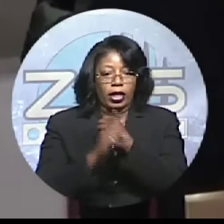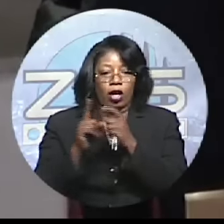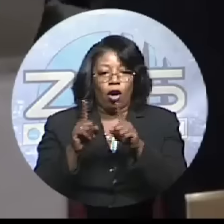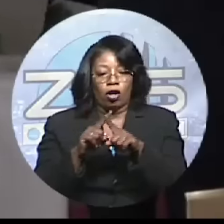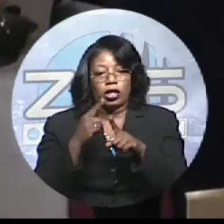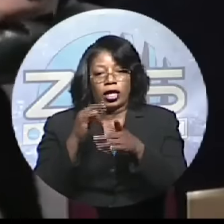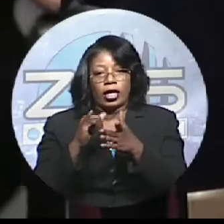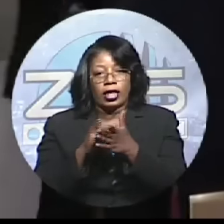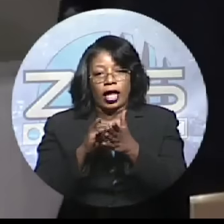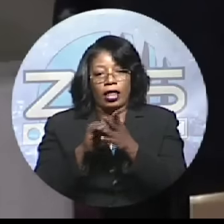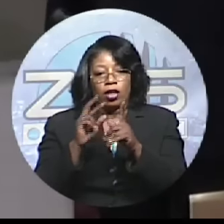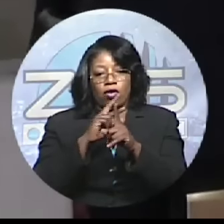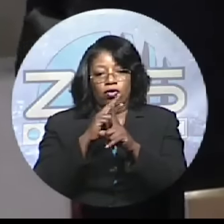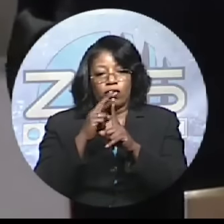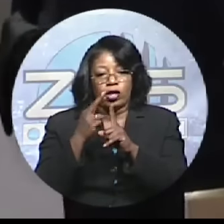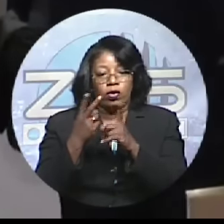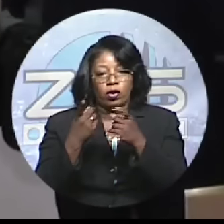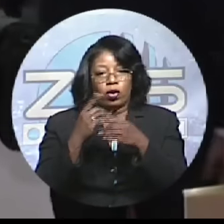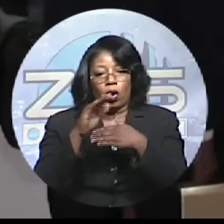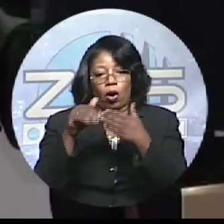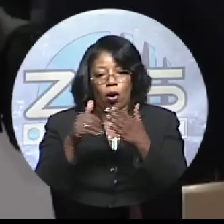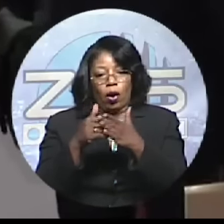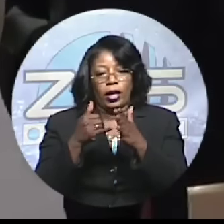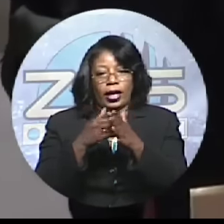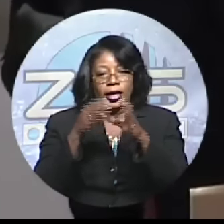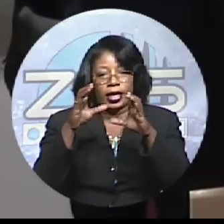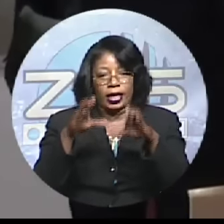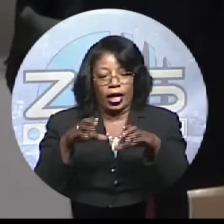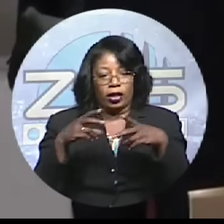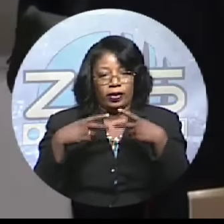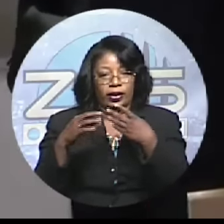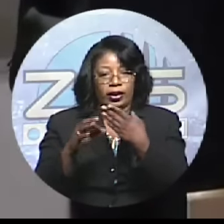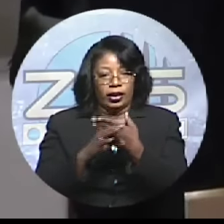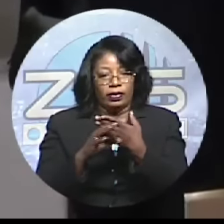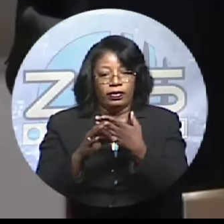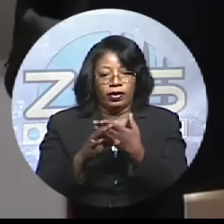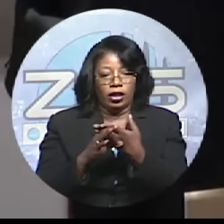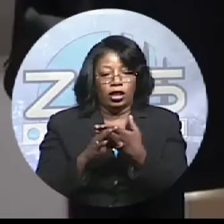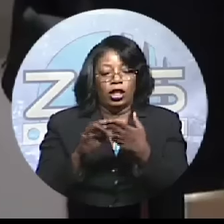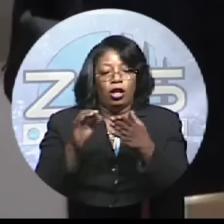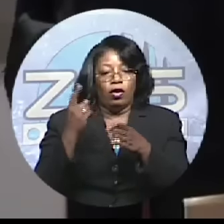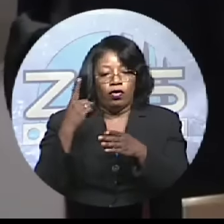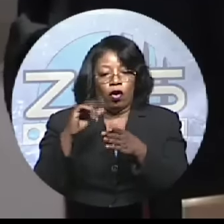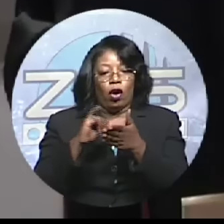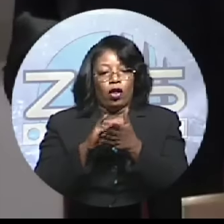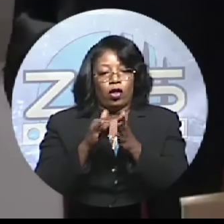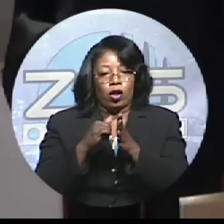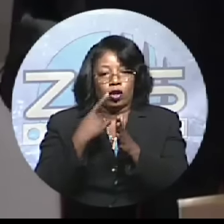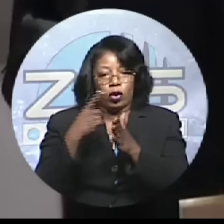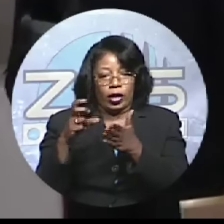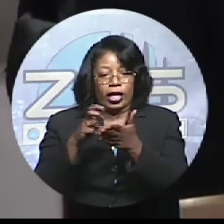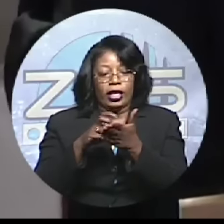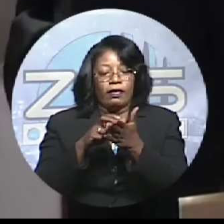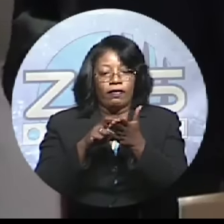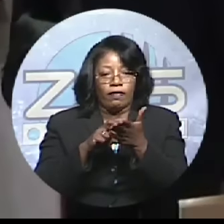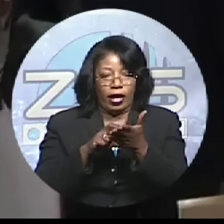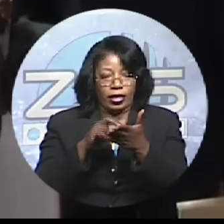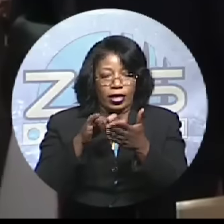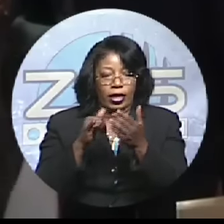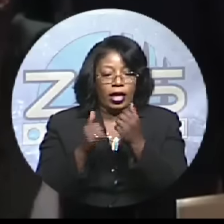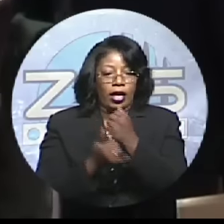investors that the region is doing all it can to ensure the safety and security of those who invest. At the 2015